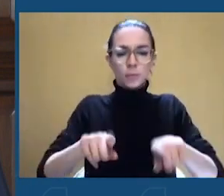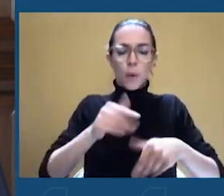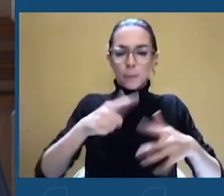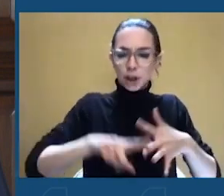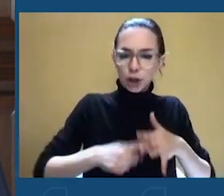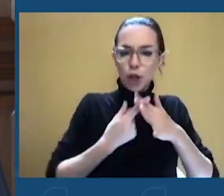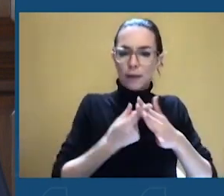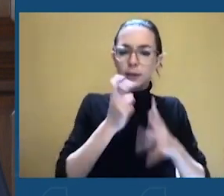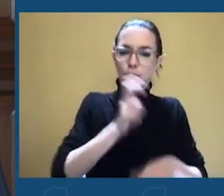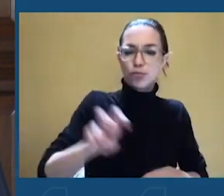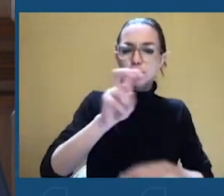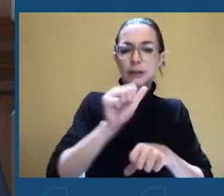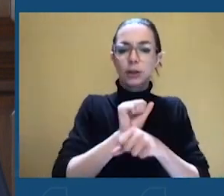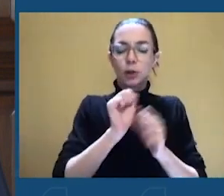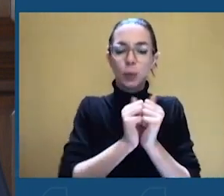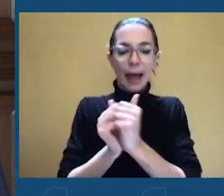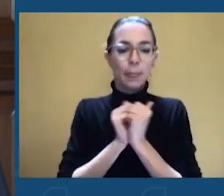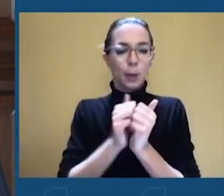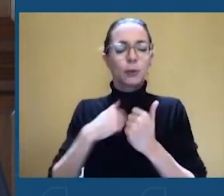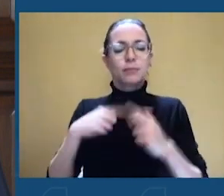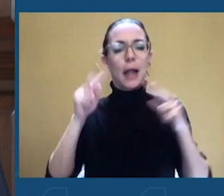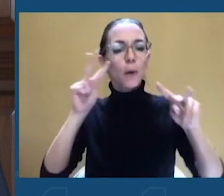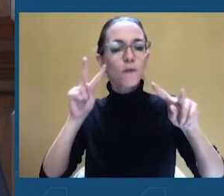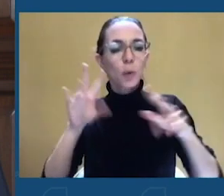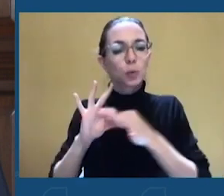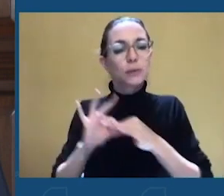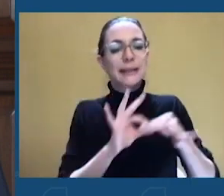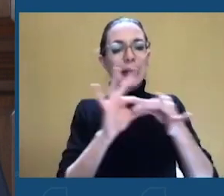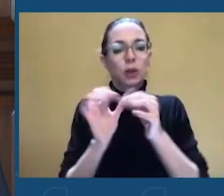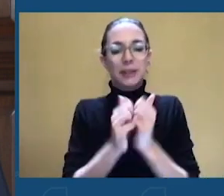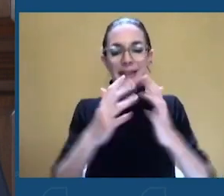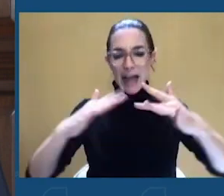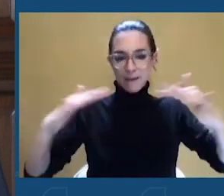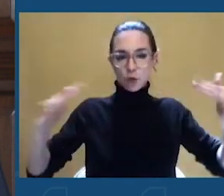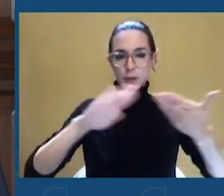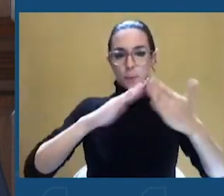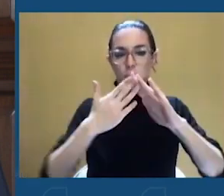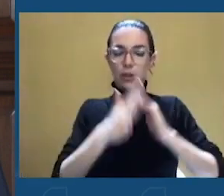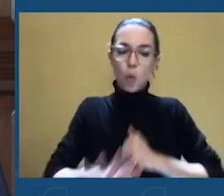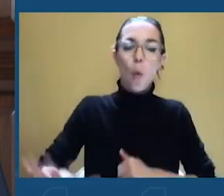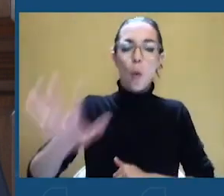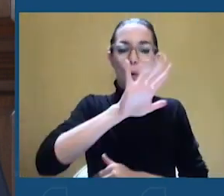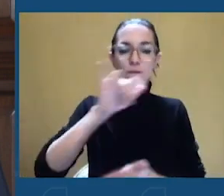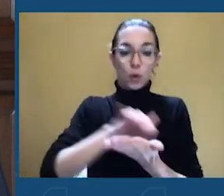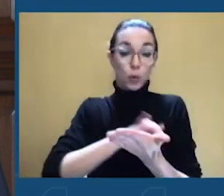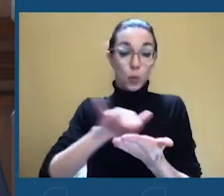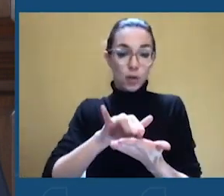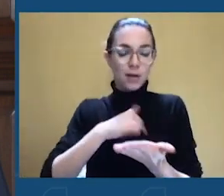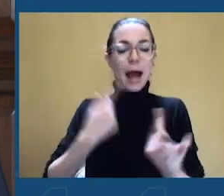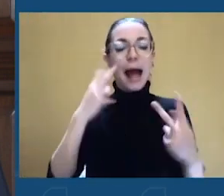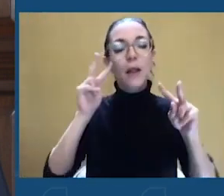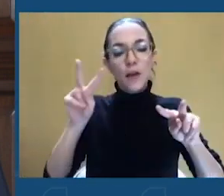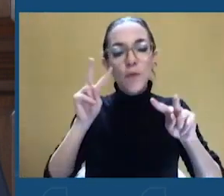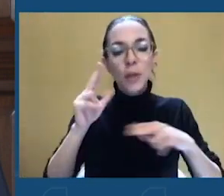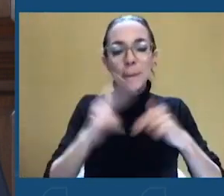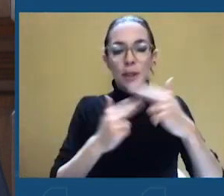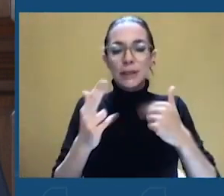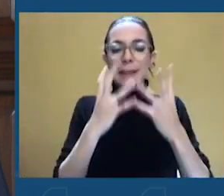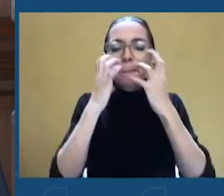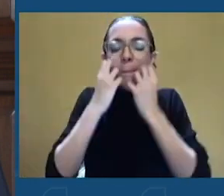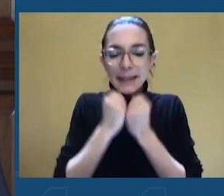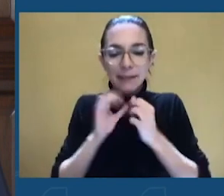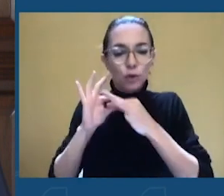to connecting with diverse communities all across New York. I look forward to building meaningful